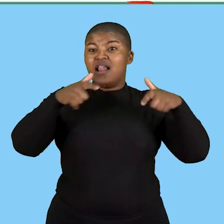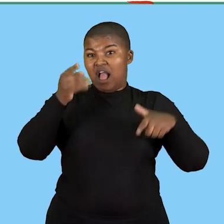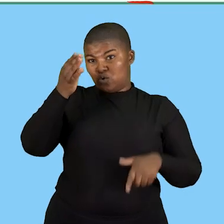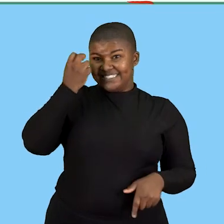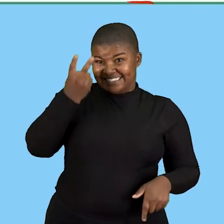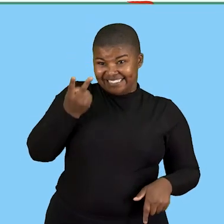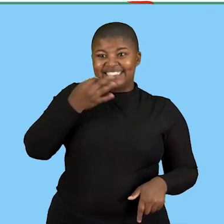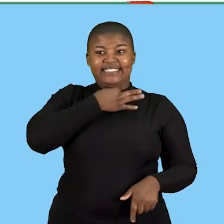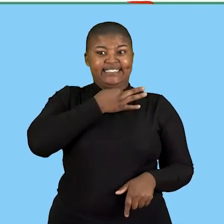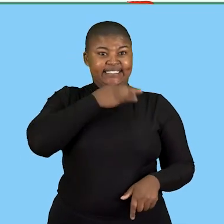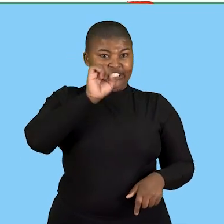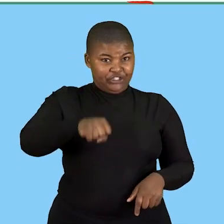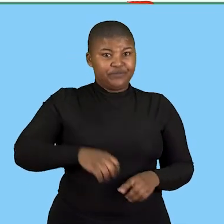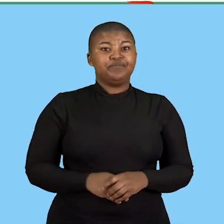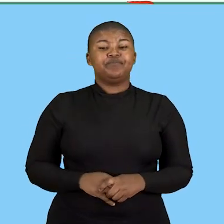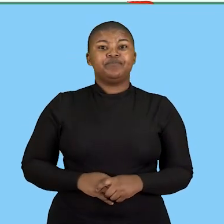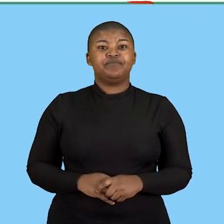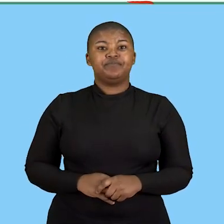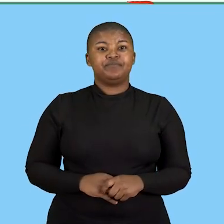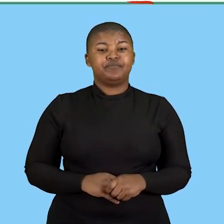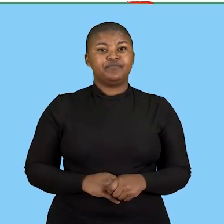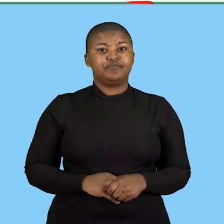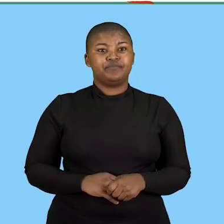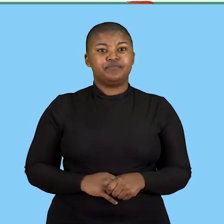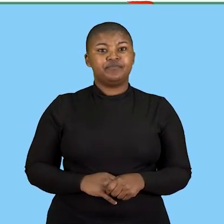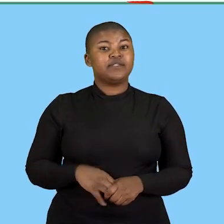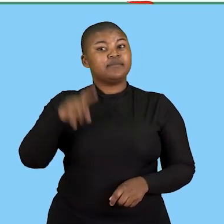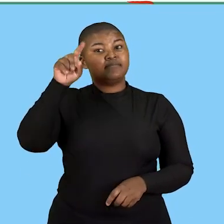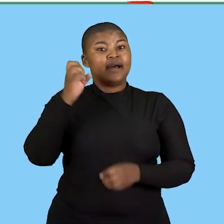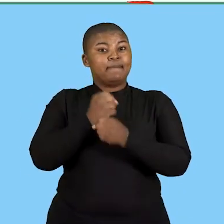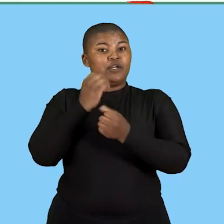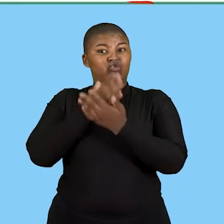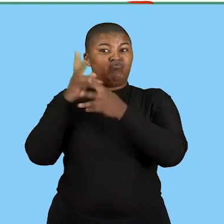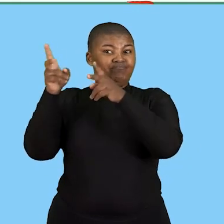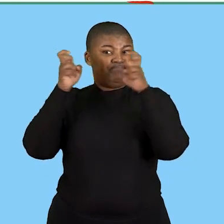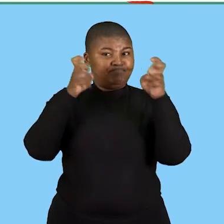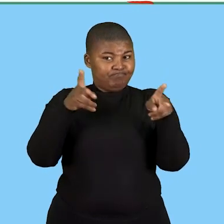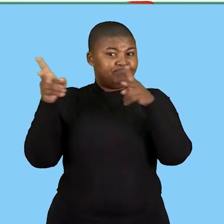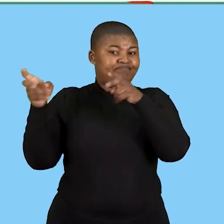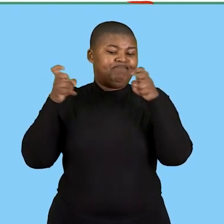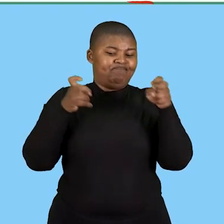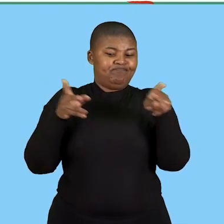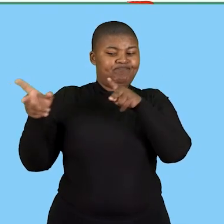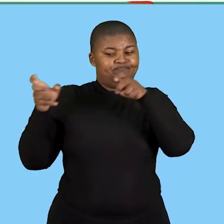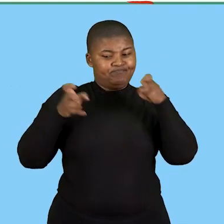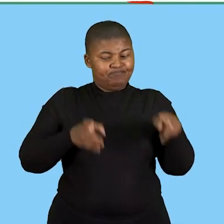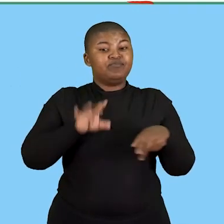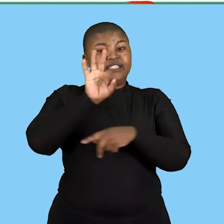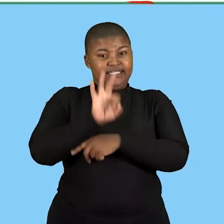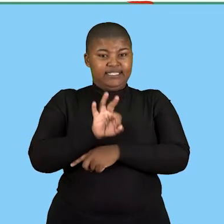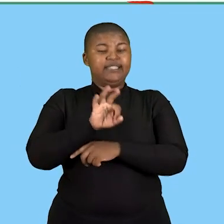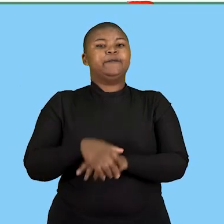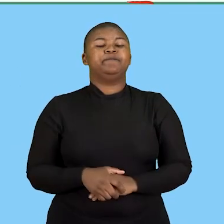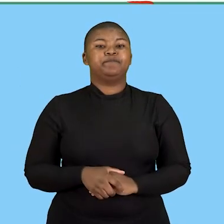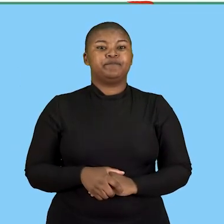of the language over there, which is English. So how do you do it? You need to code them first. So you code the